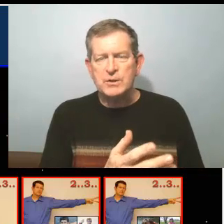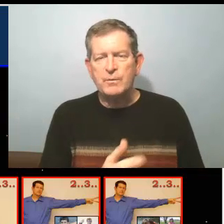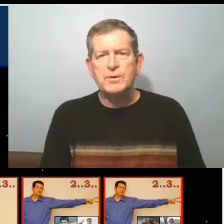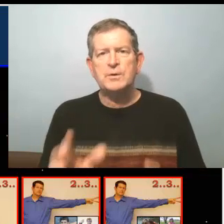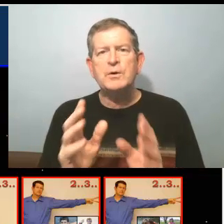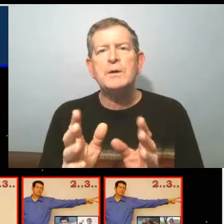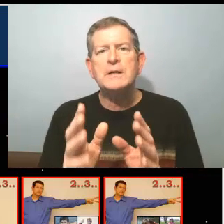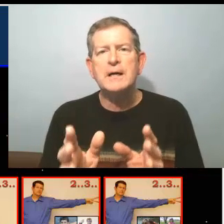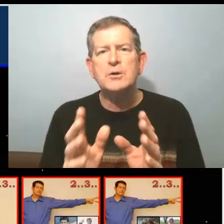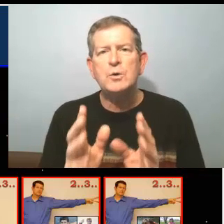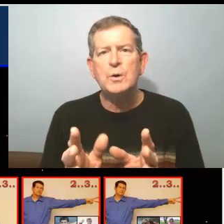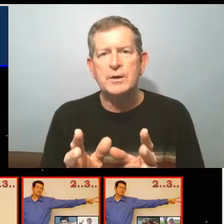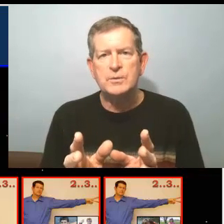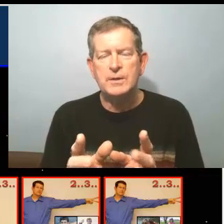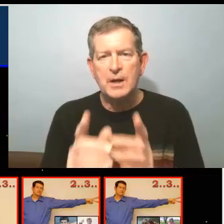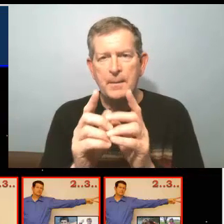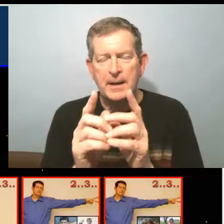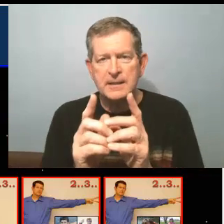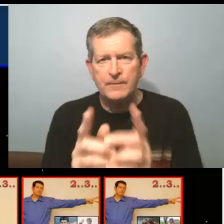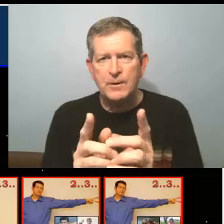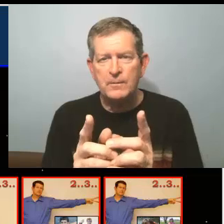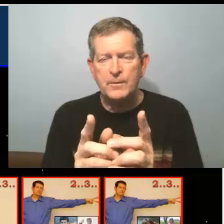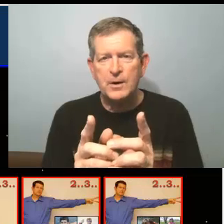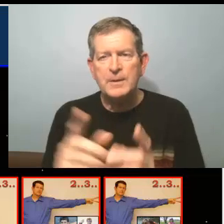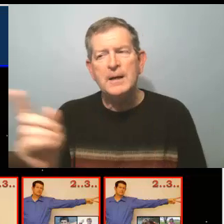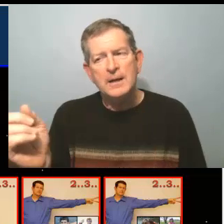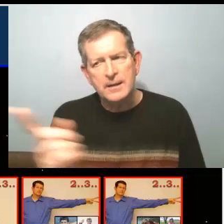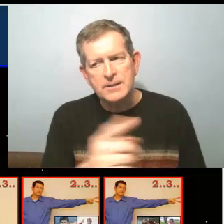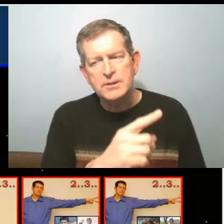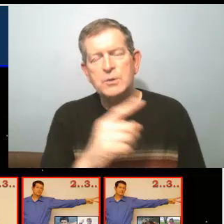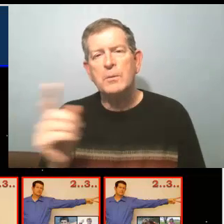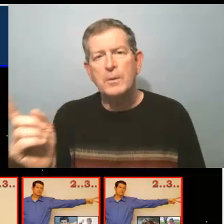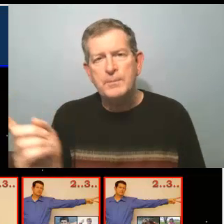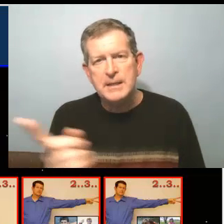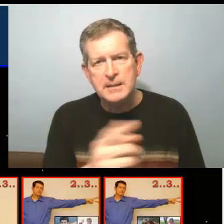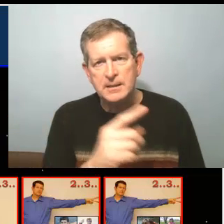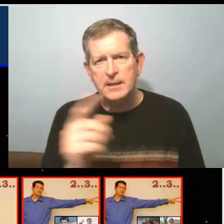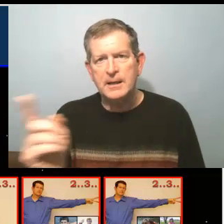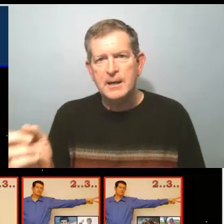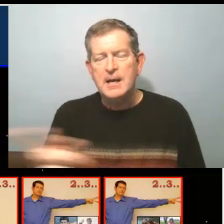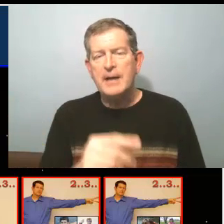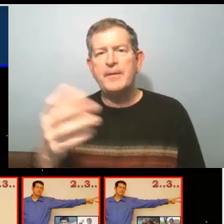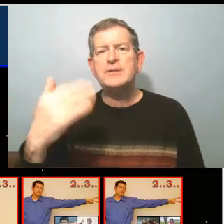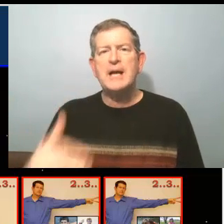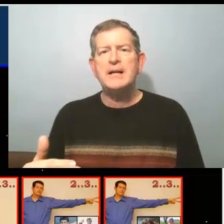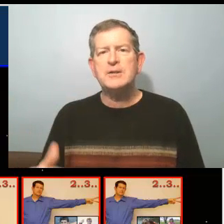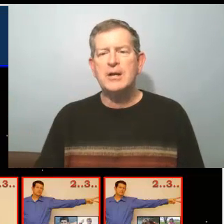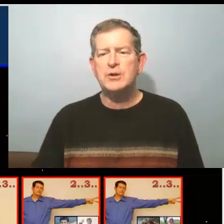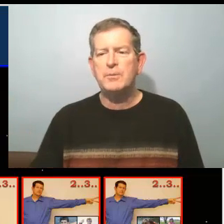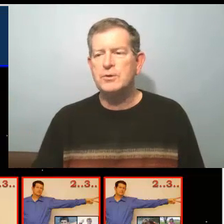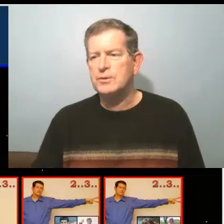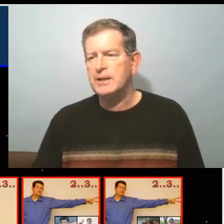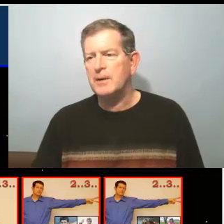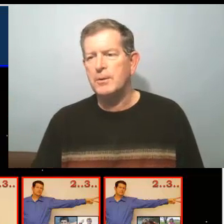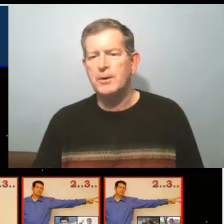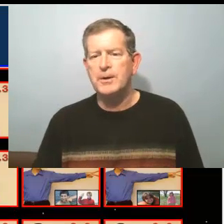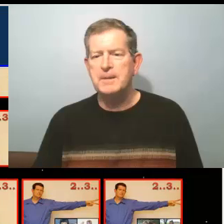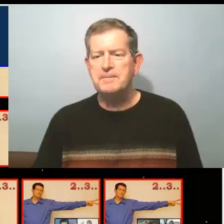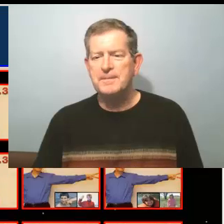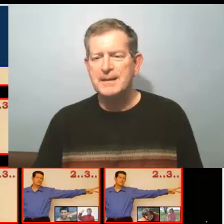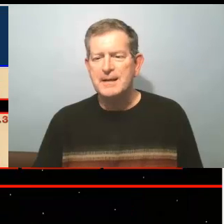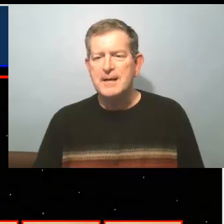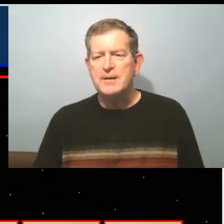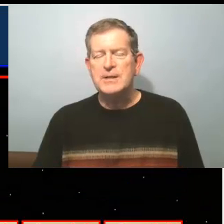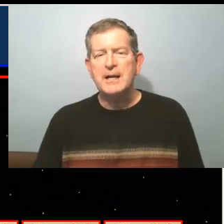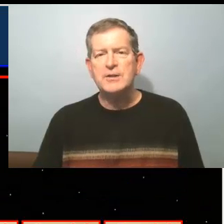first section is for. So don't cut corners. When you come upon a difficult verb, listen to it repeatedly. And then the second section, which you see down below